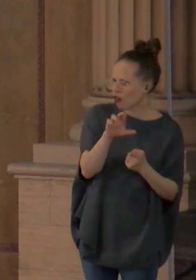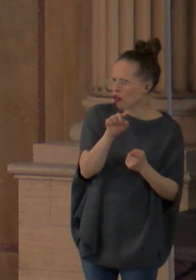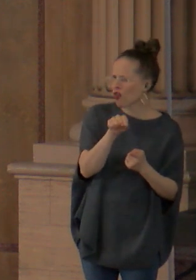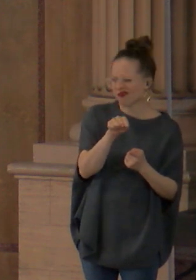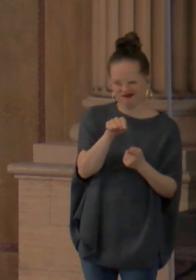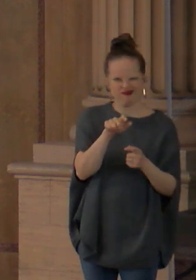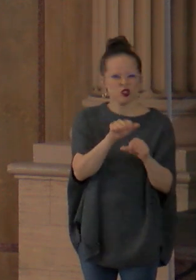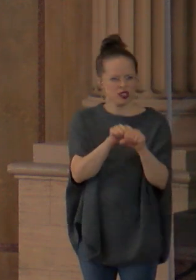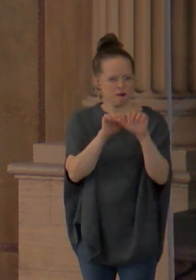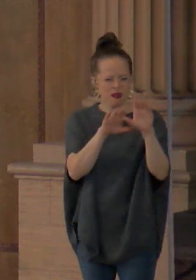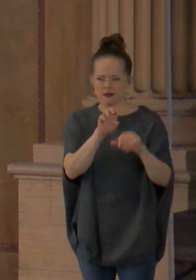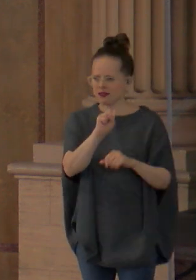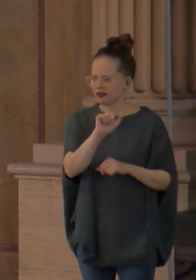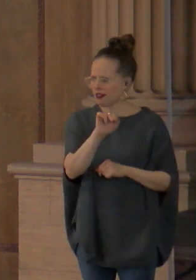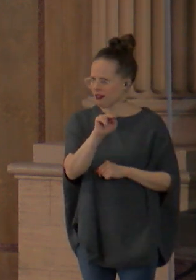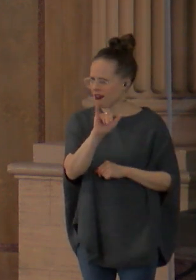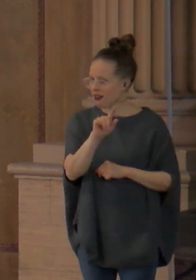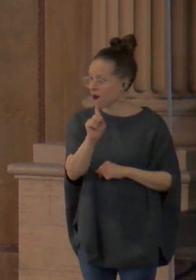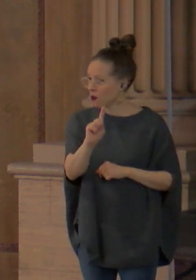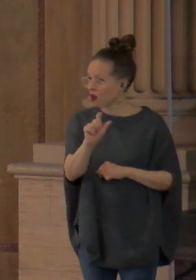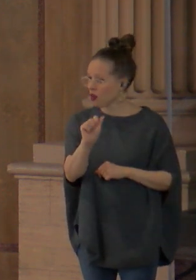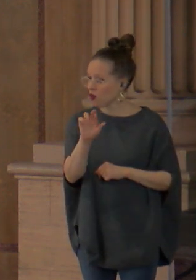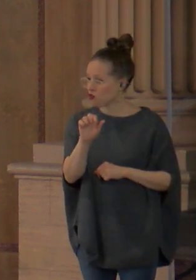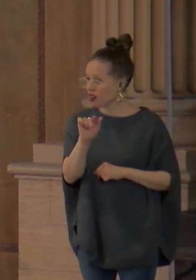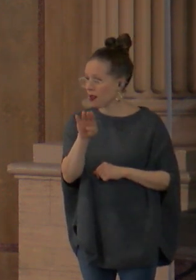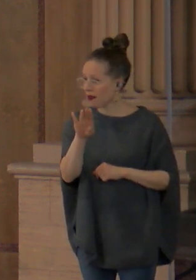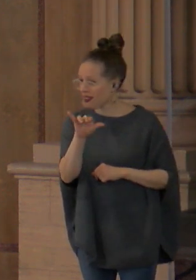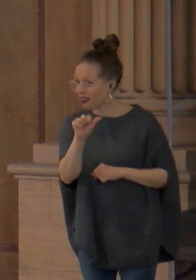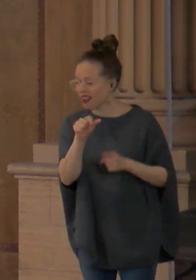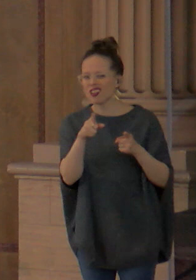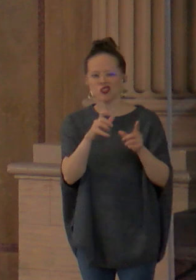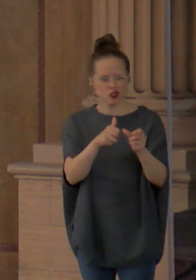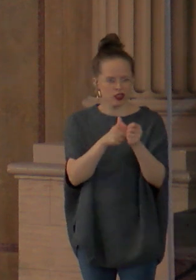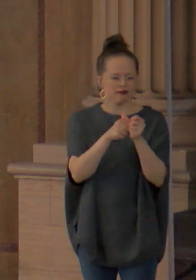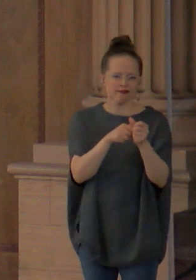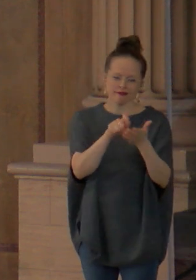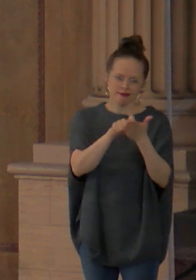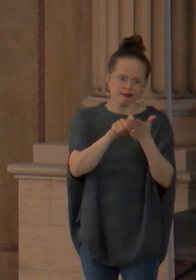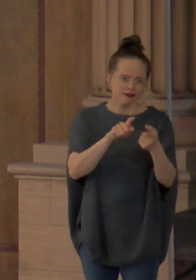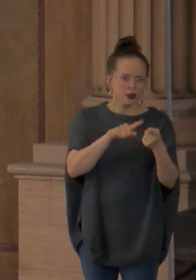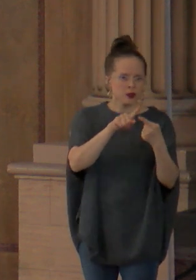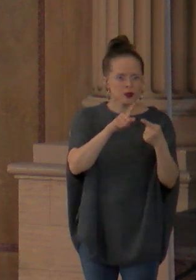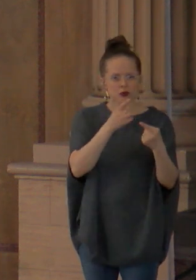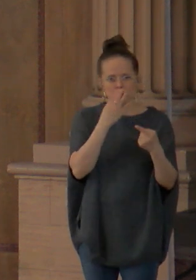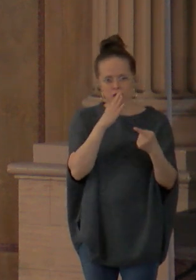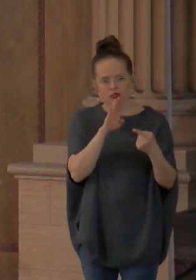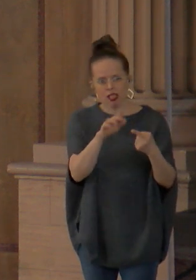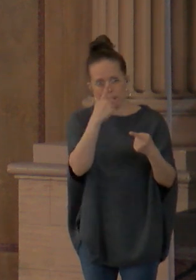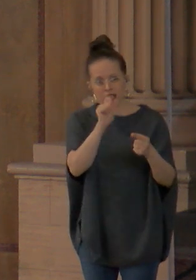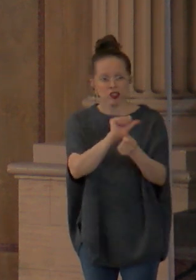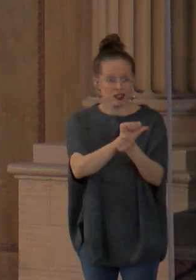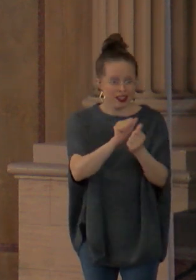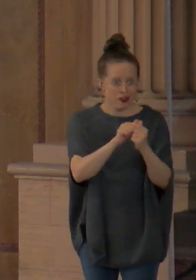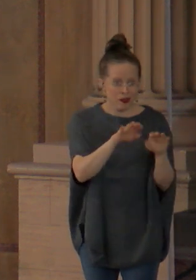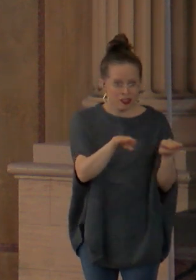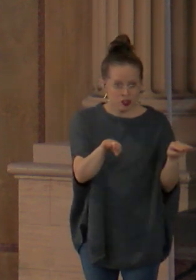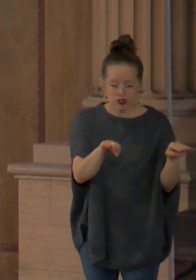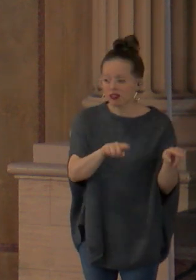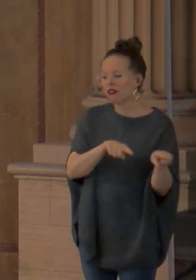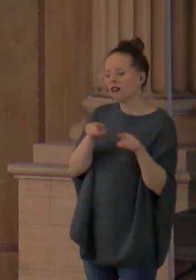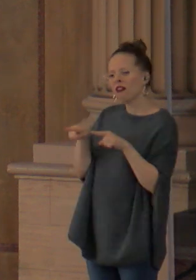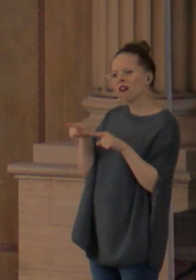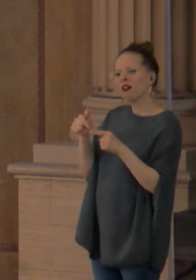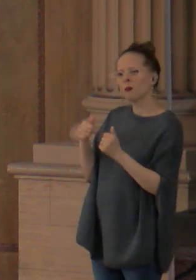Sinai in Arabia. She corresponds to the present Jerusalem for she is in slavery with her children. But the Jerusalem above is free